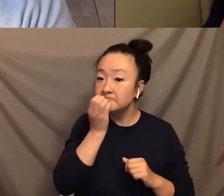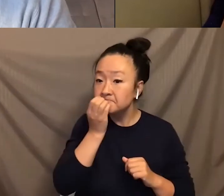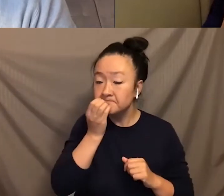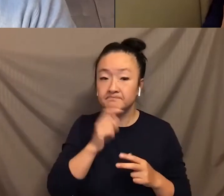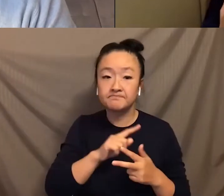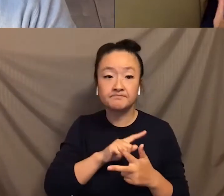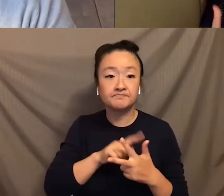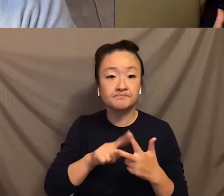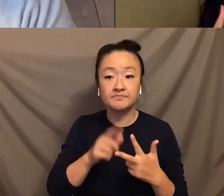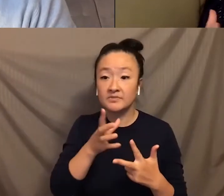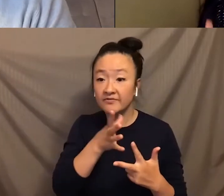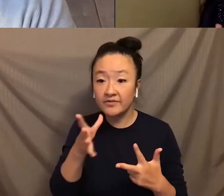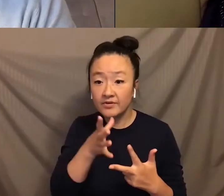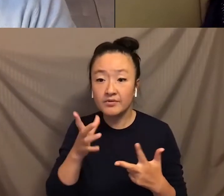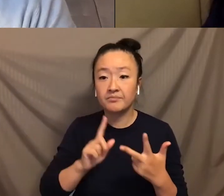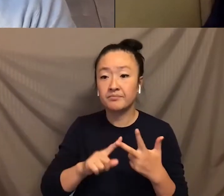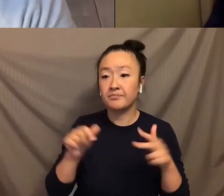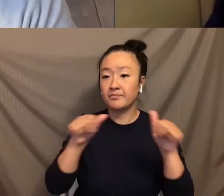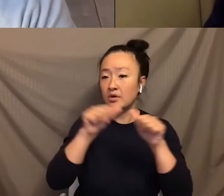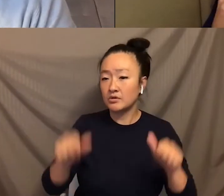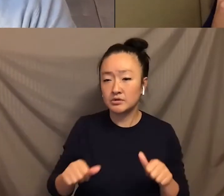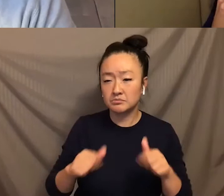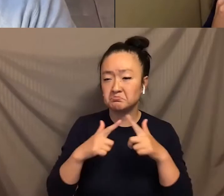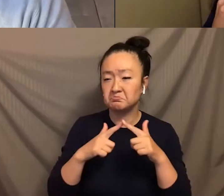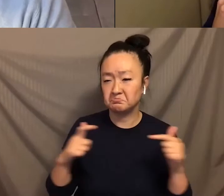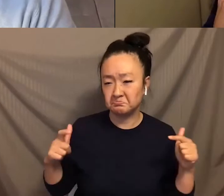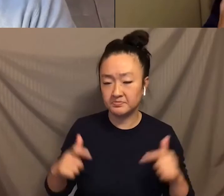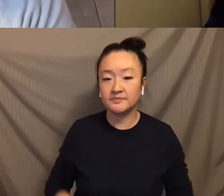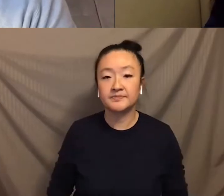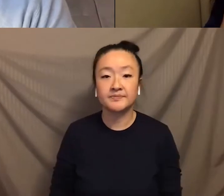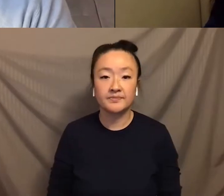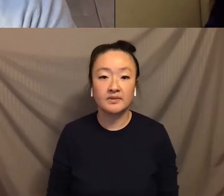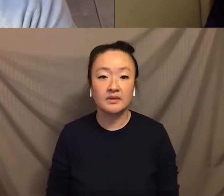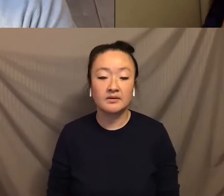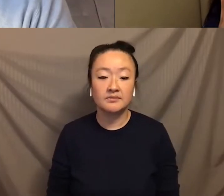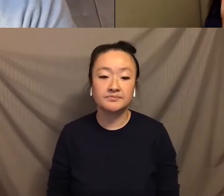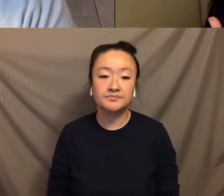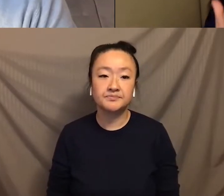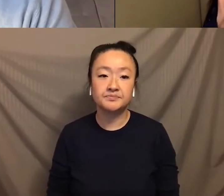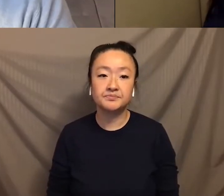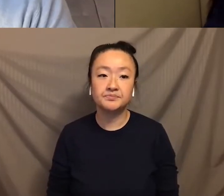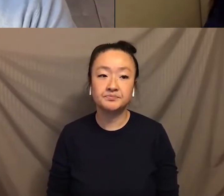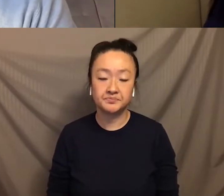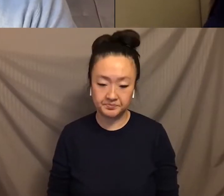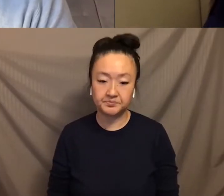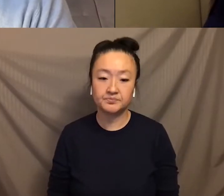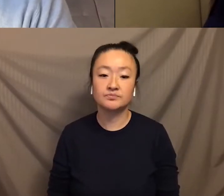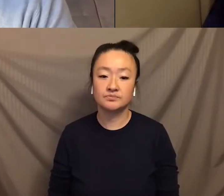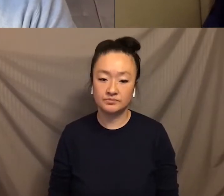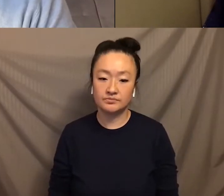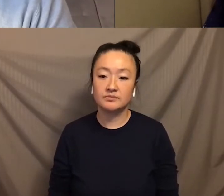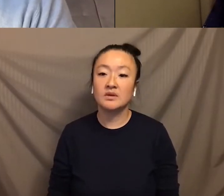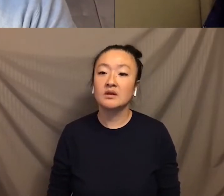farming or architecture or anything else, right? So I wanted to kind of honor that spirit of